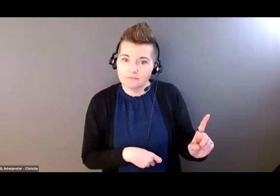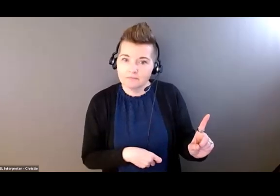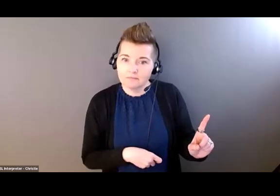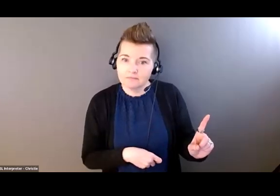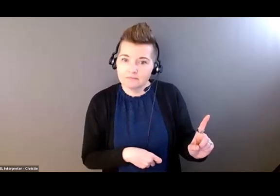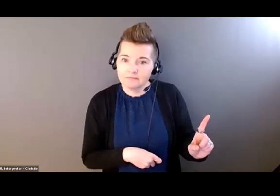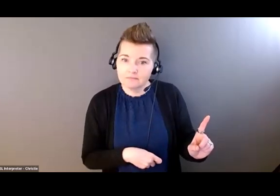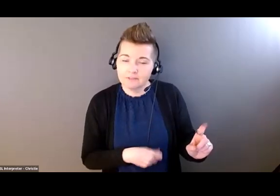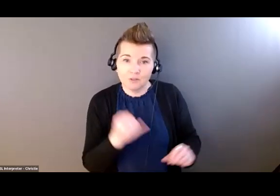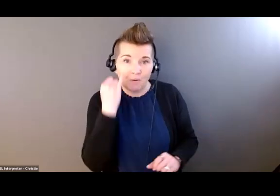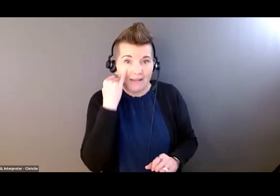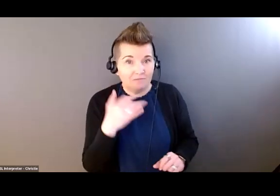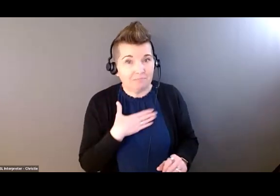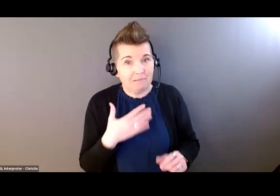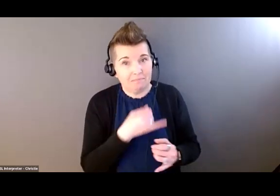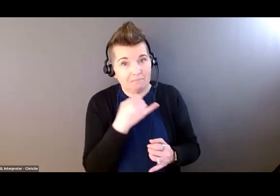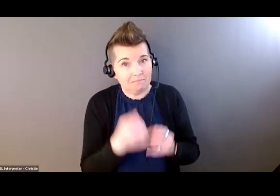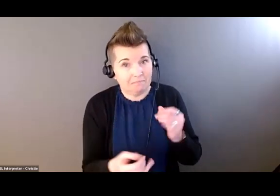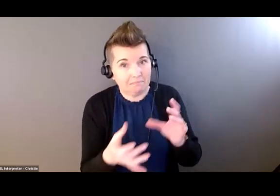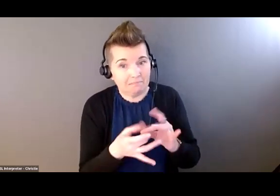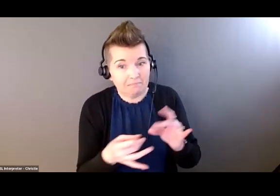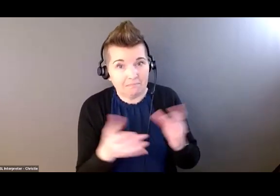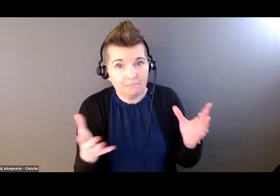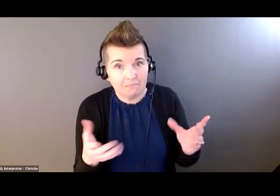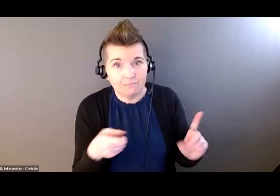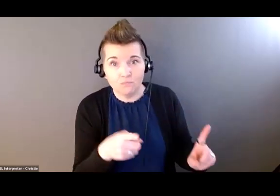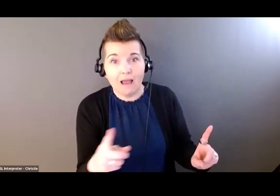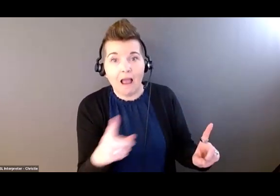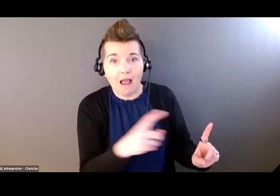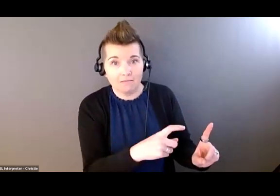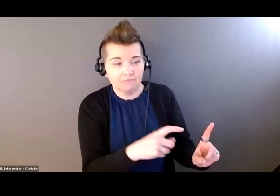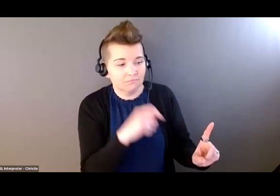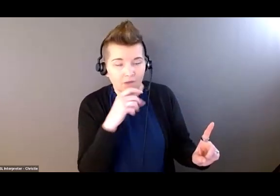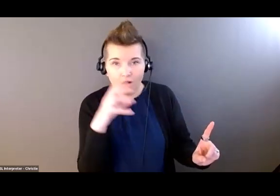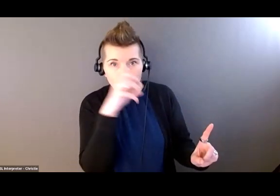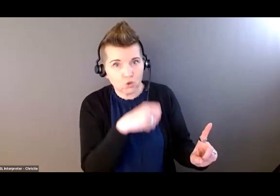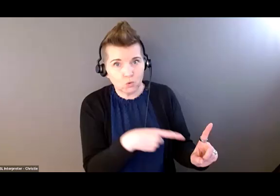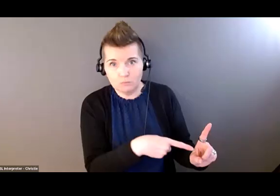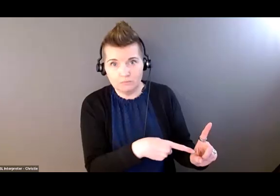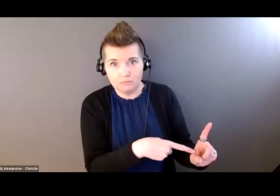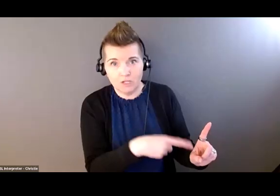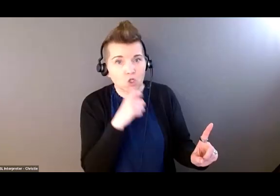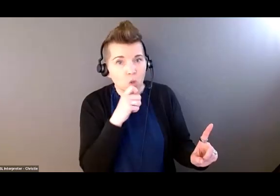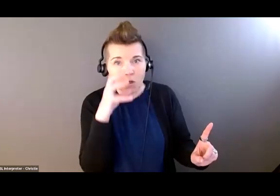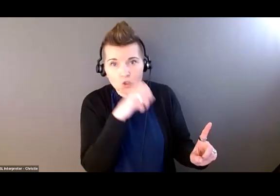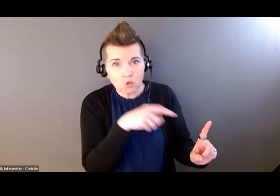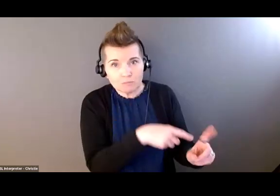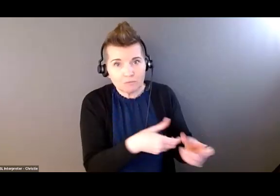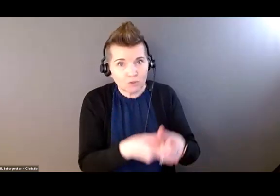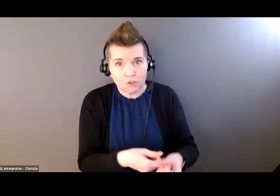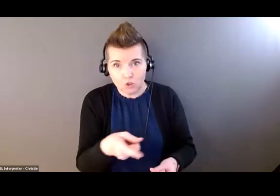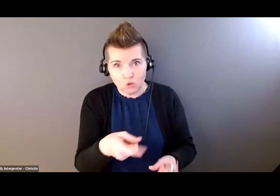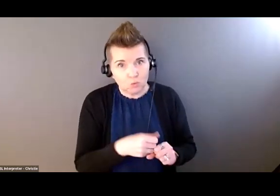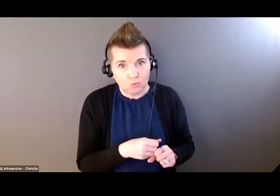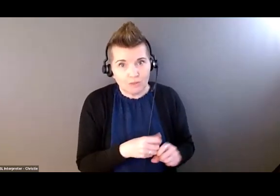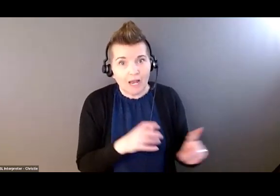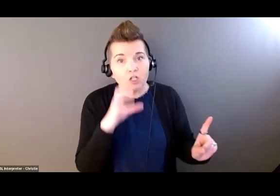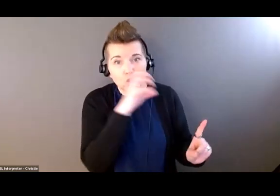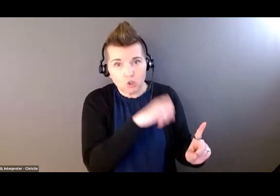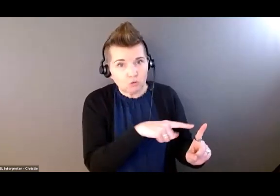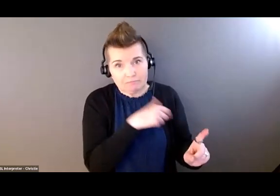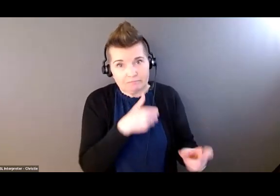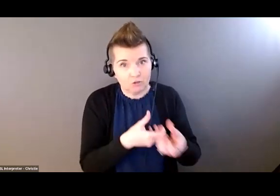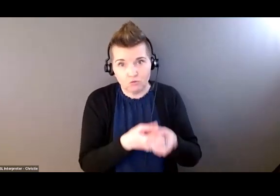how Roslyn thinks. And it's not my place either. So really asking those questions,